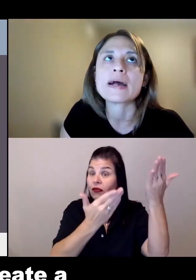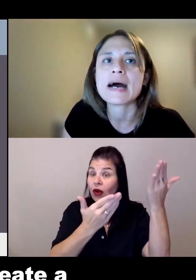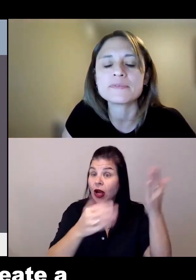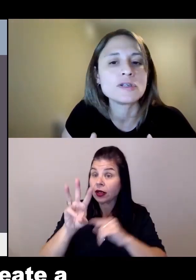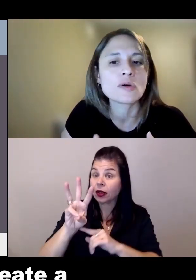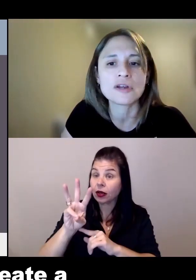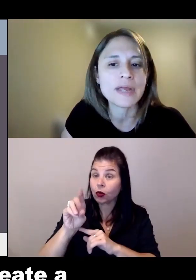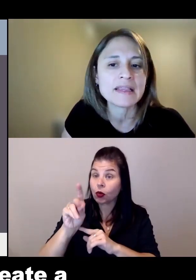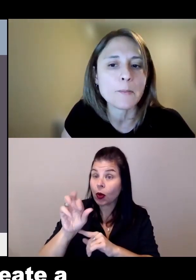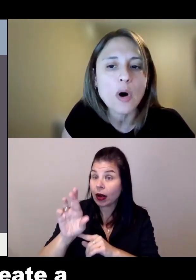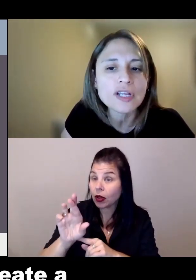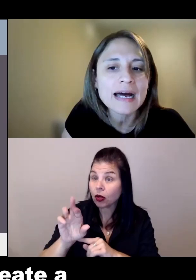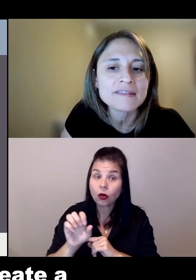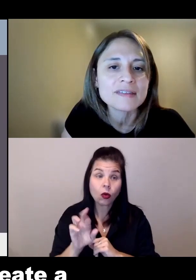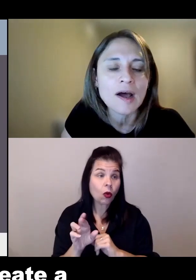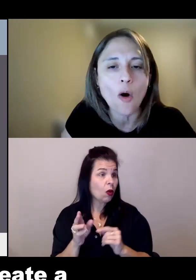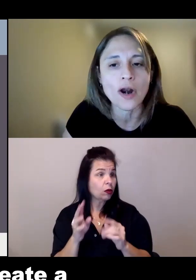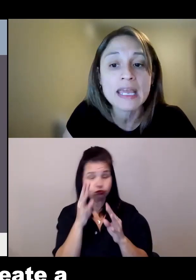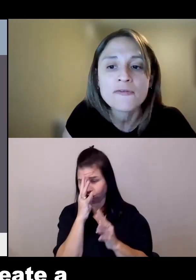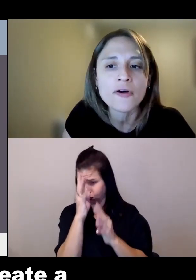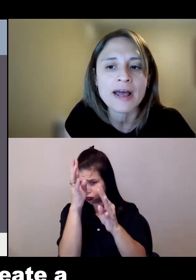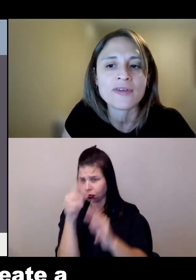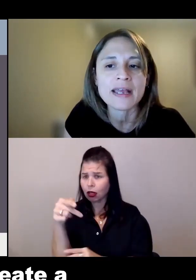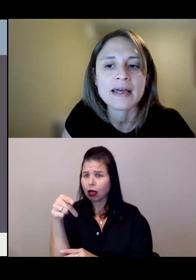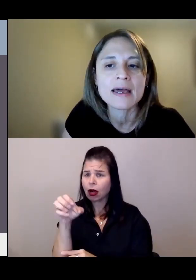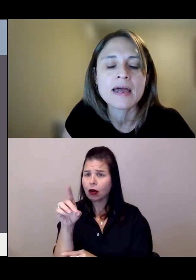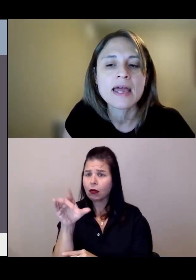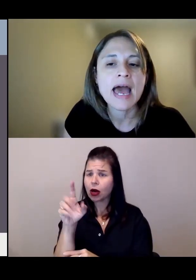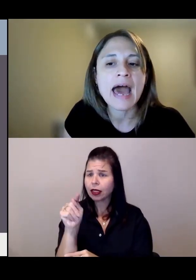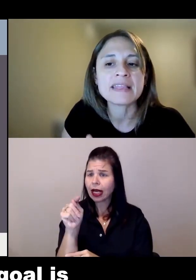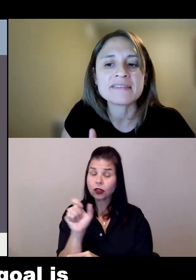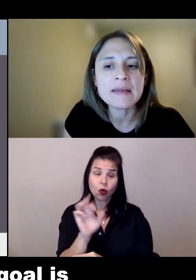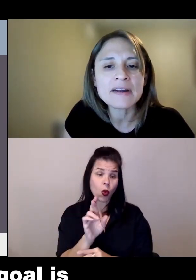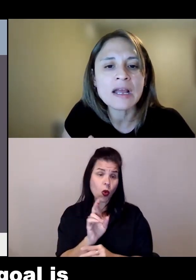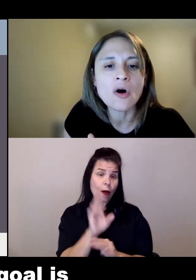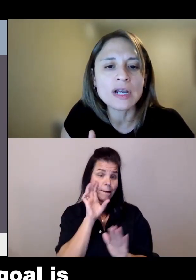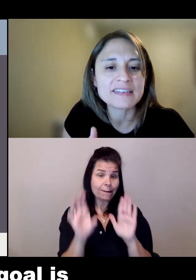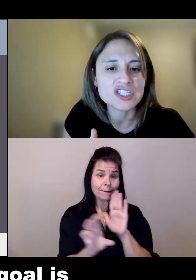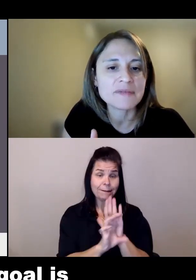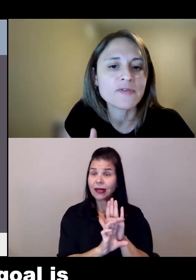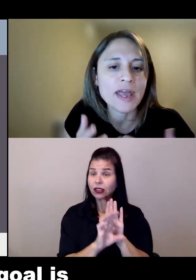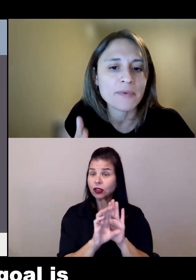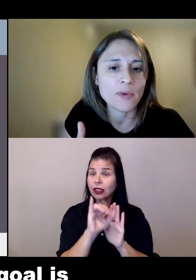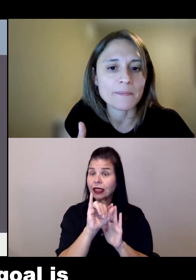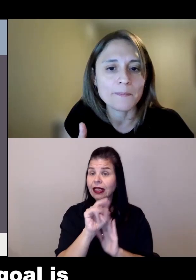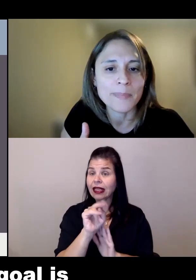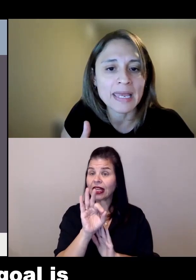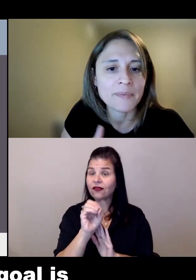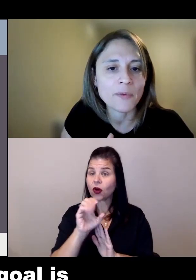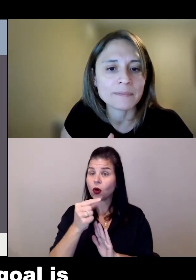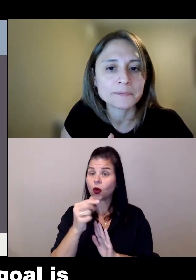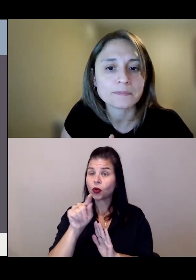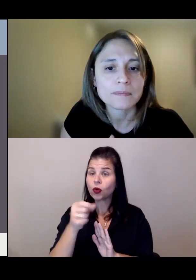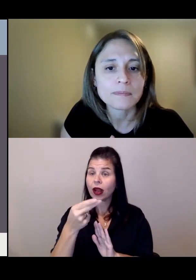or perhaps you could create a podcast or an infographic, and the same learning goal is achieved for everyone,